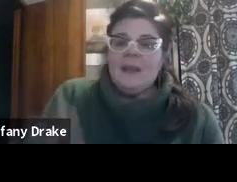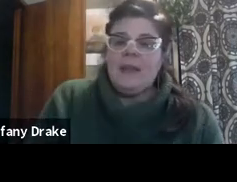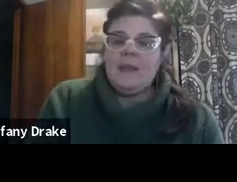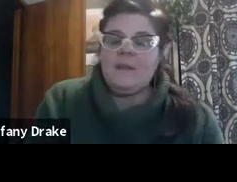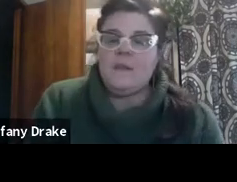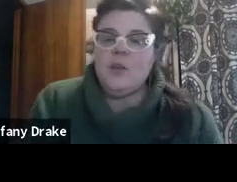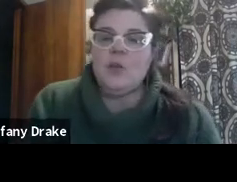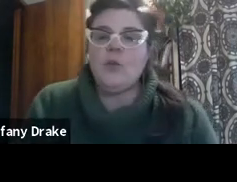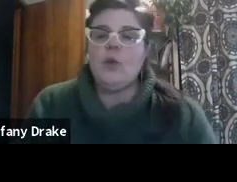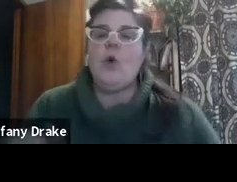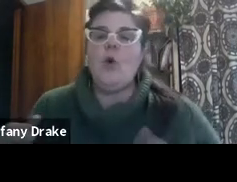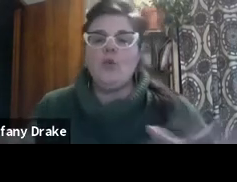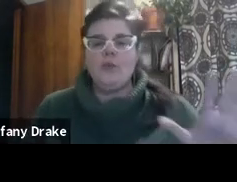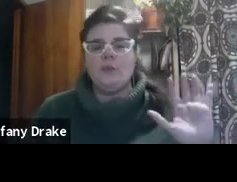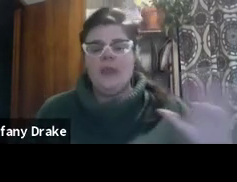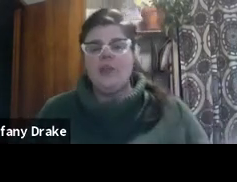is